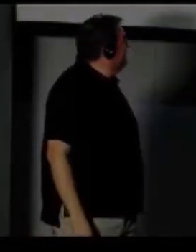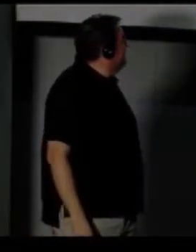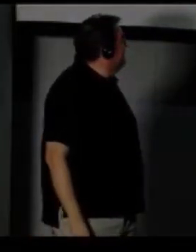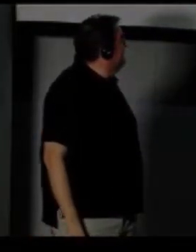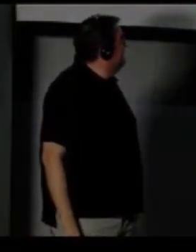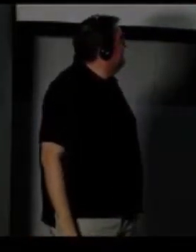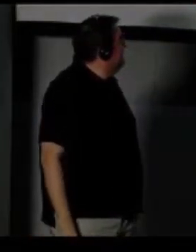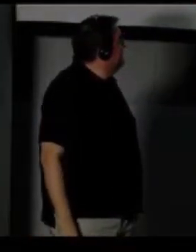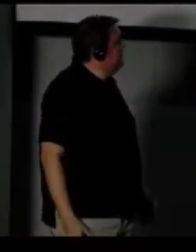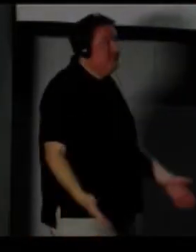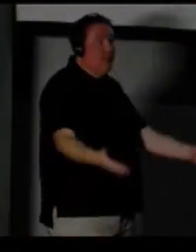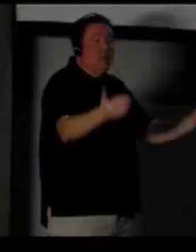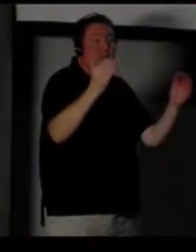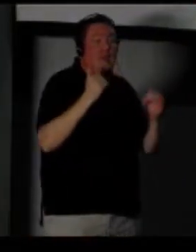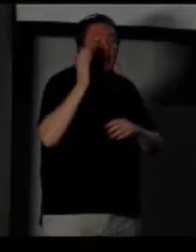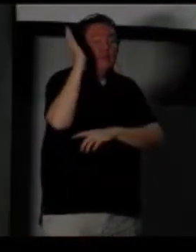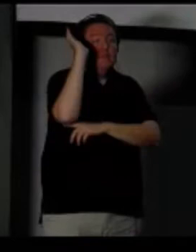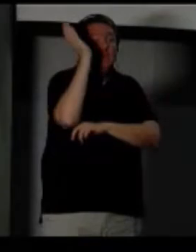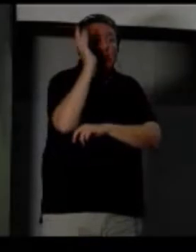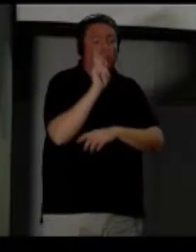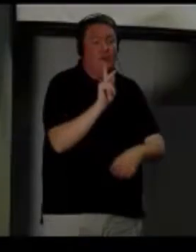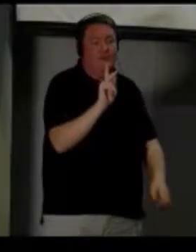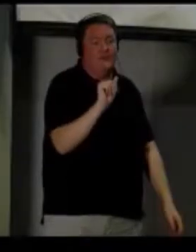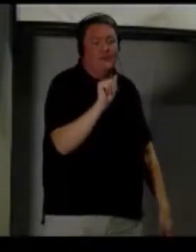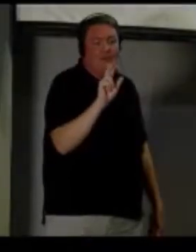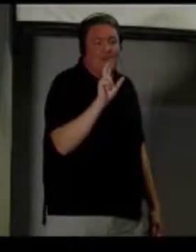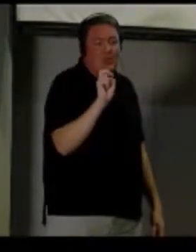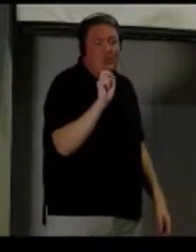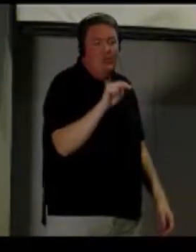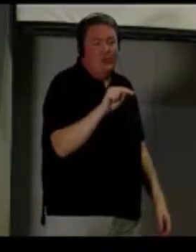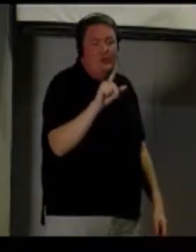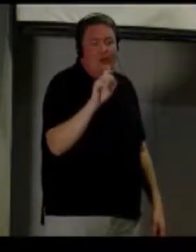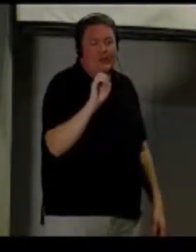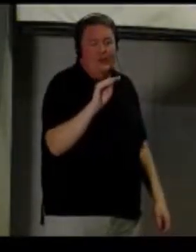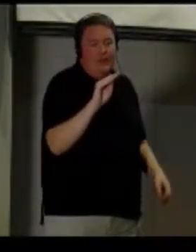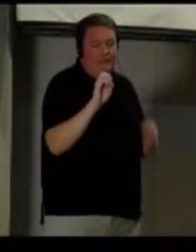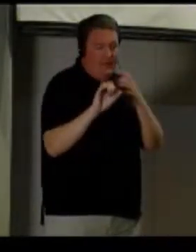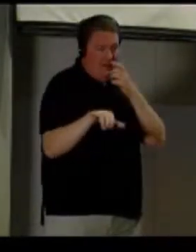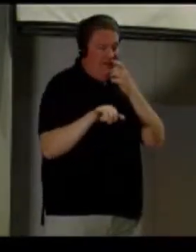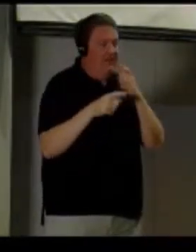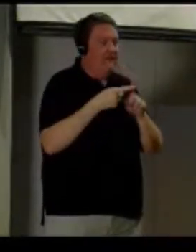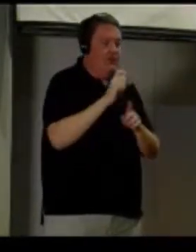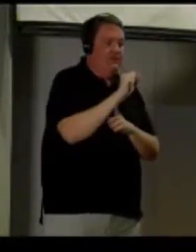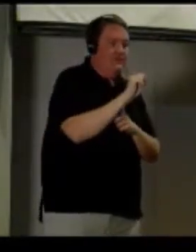I'd like to introduce the next speaker, who is Karen Lemmy from the Smithsonian American Art Museum.